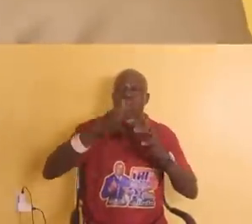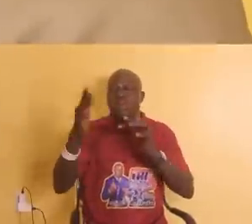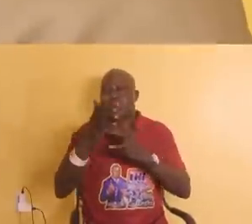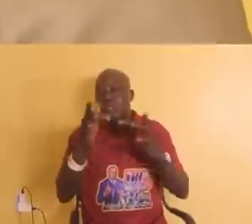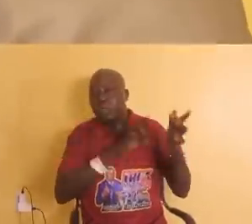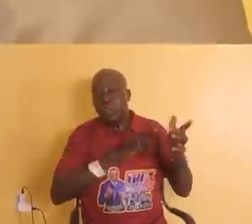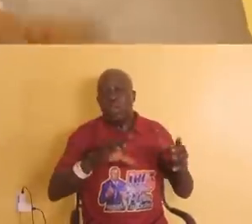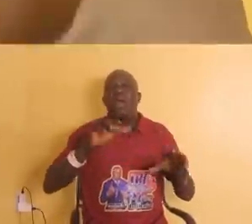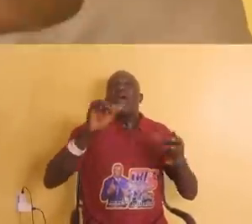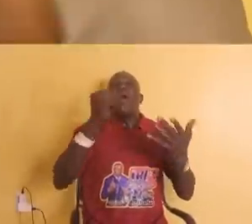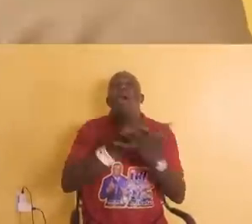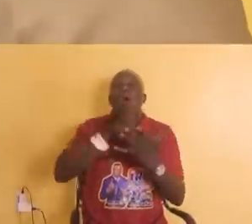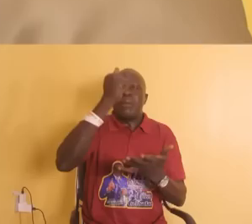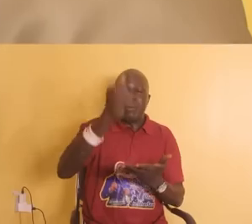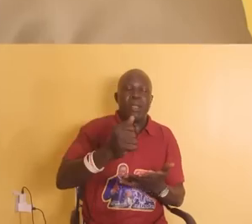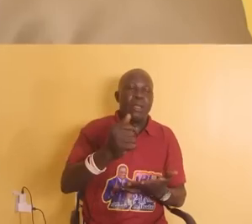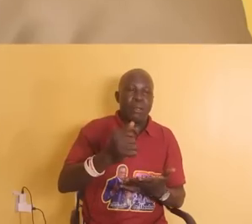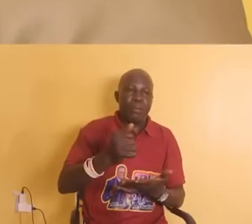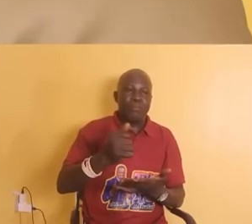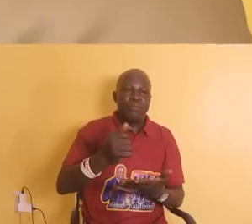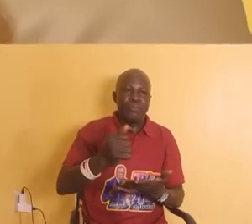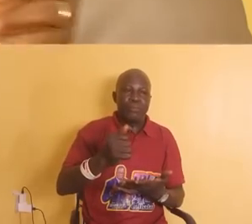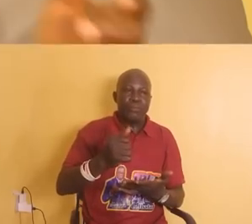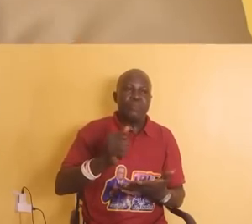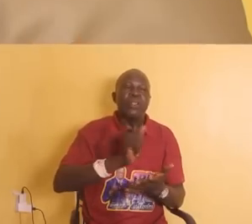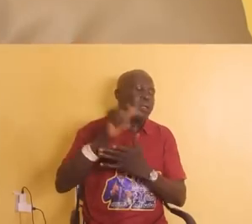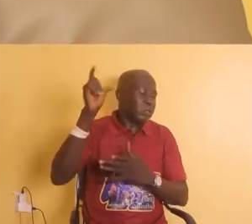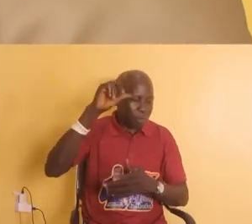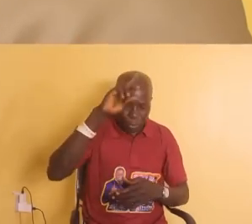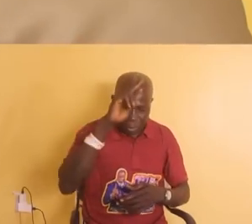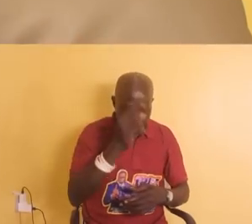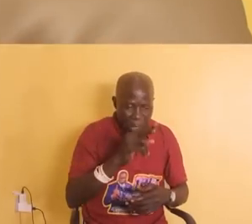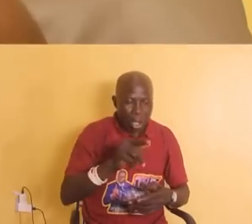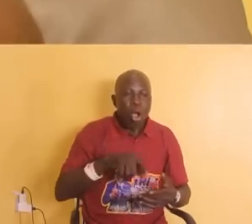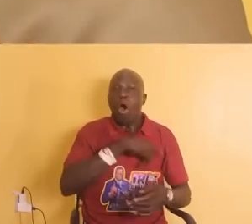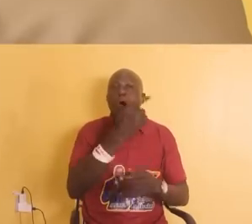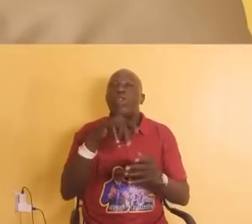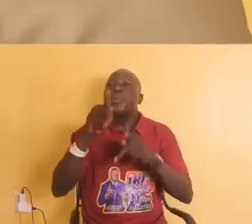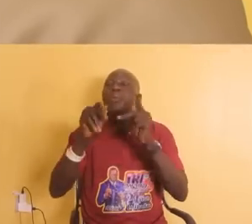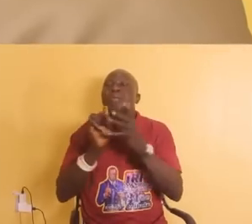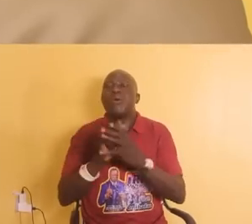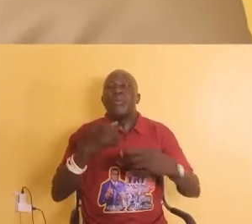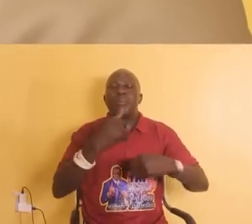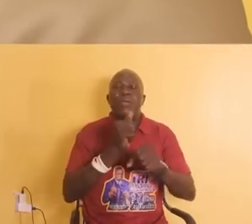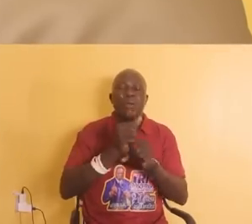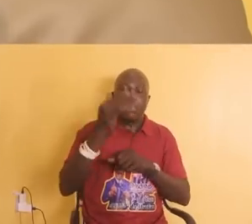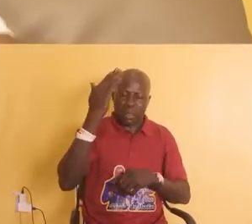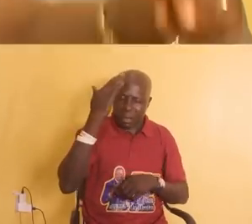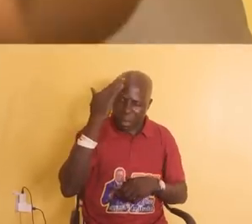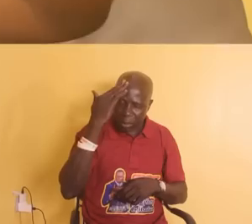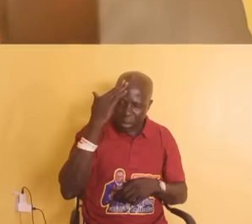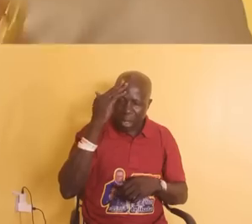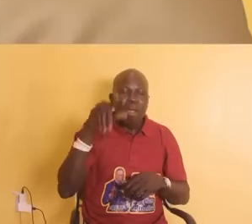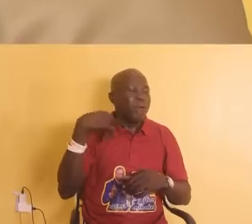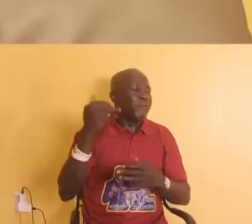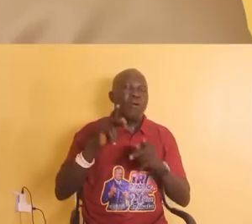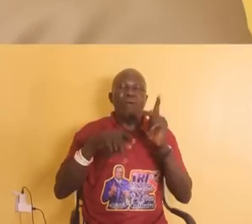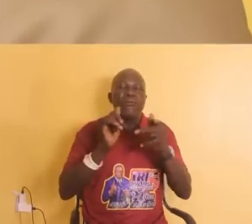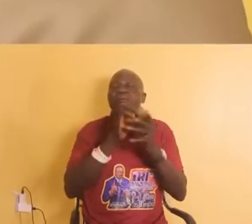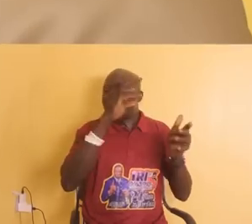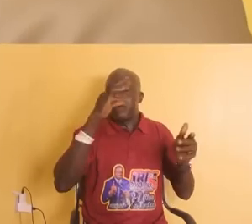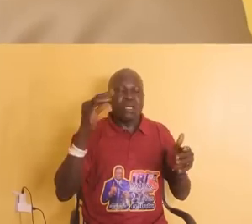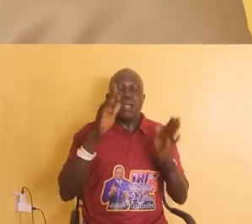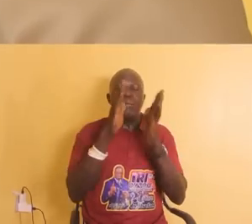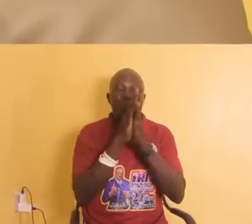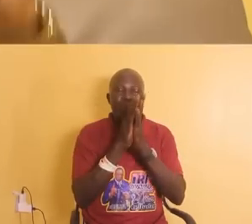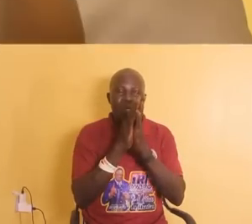in the name of the Lord. I will come out of desert. Listen, sir. All of you that determine. For